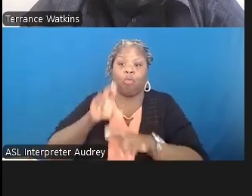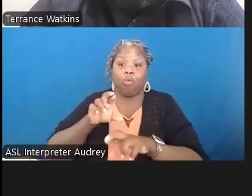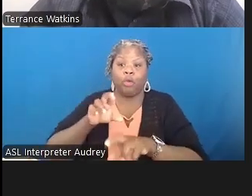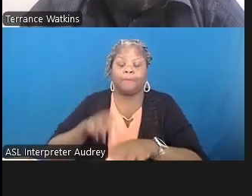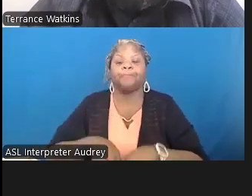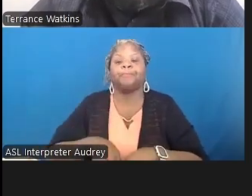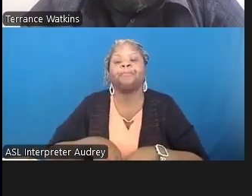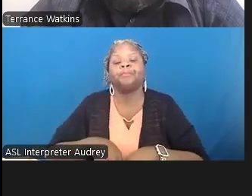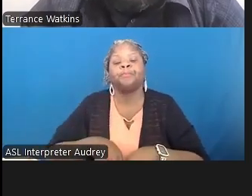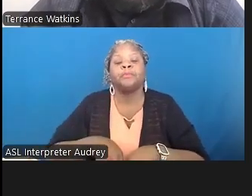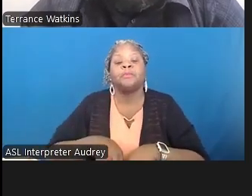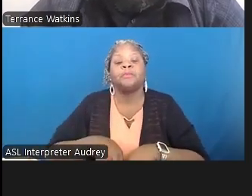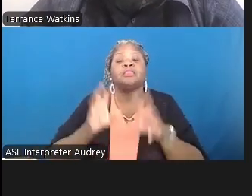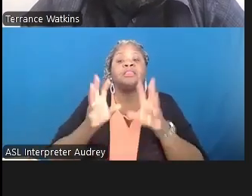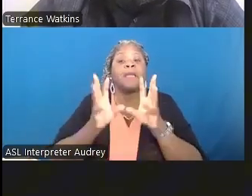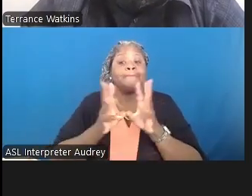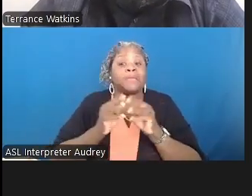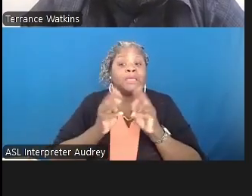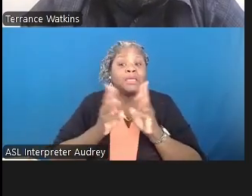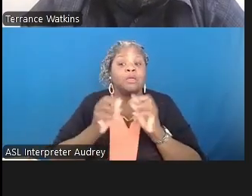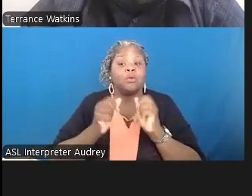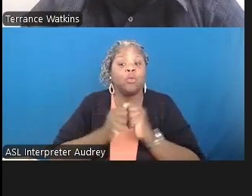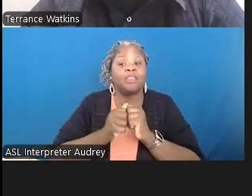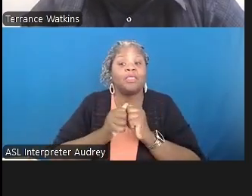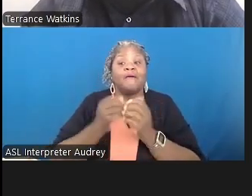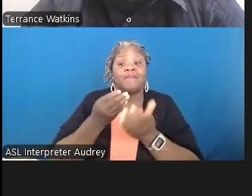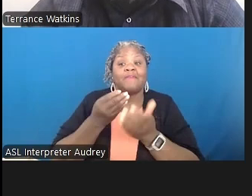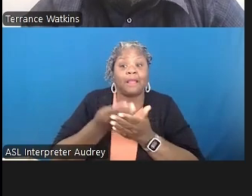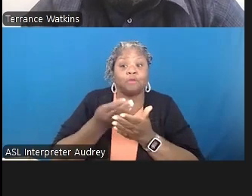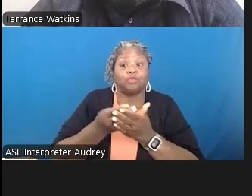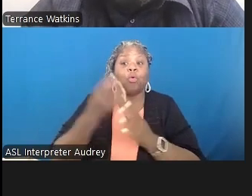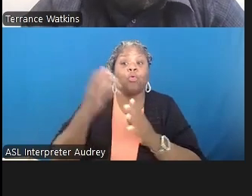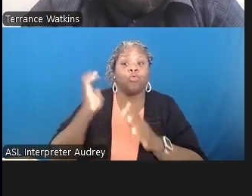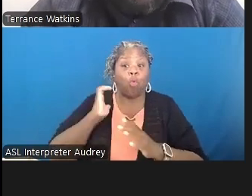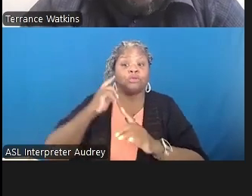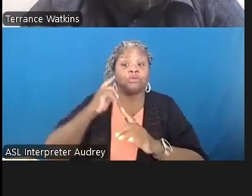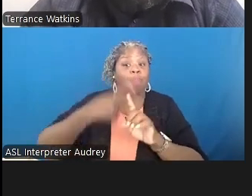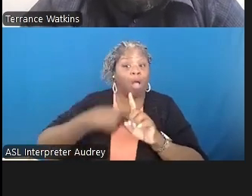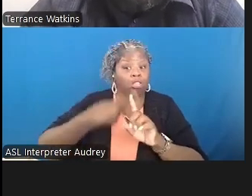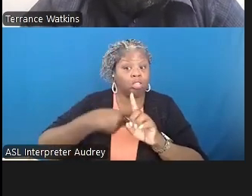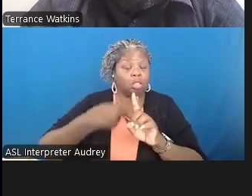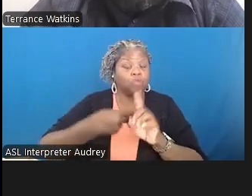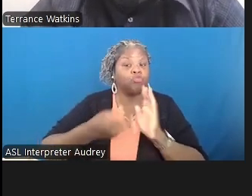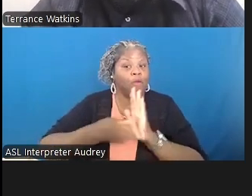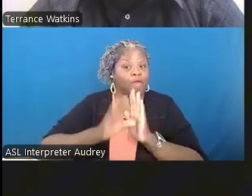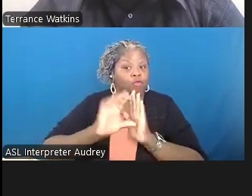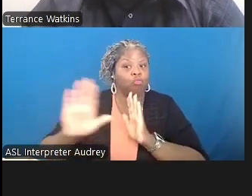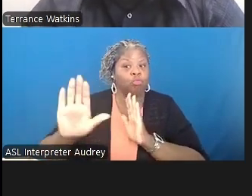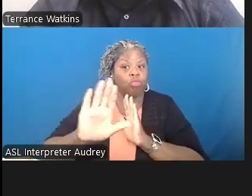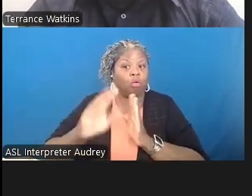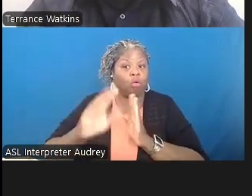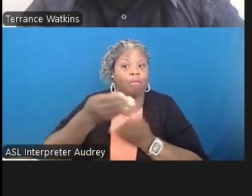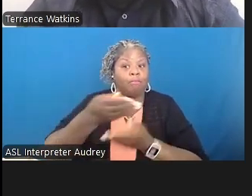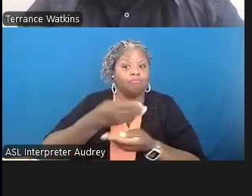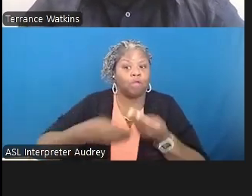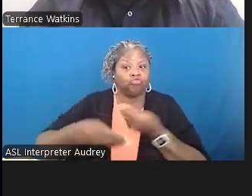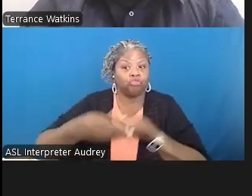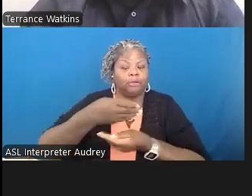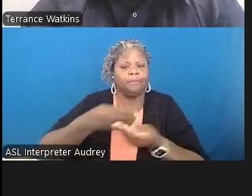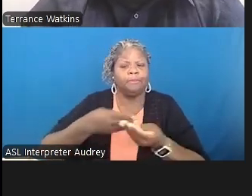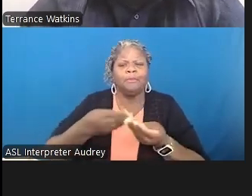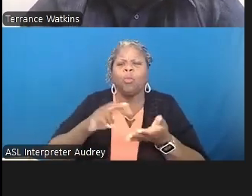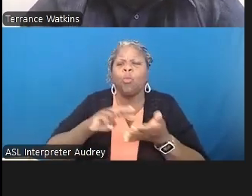They will also meet with their financial coach monthly to review their budget. As far as what is an adjusted net